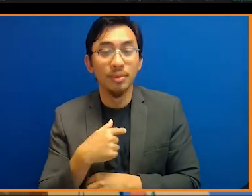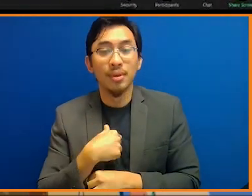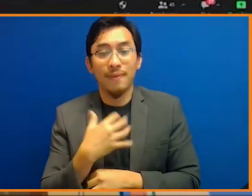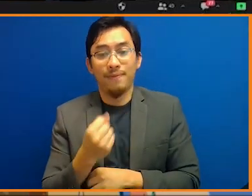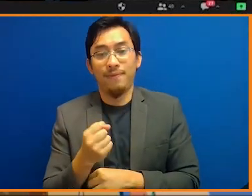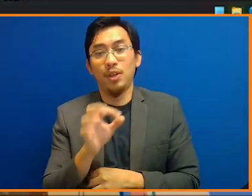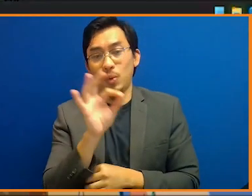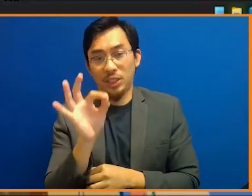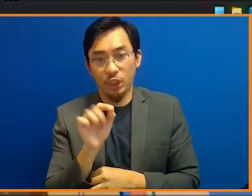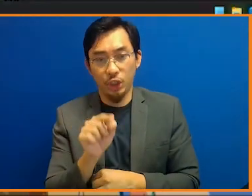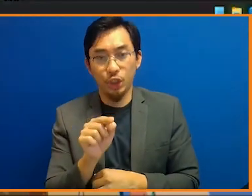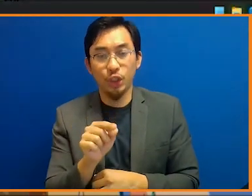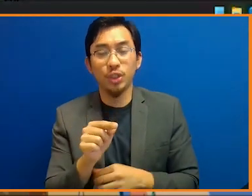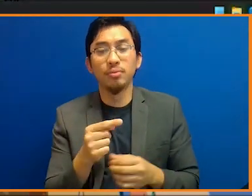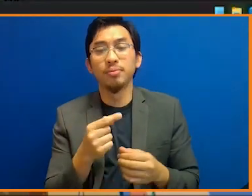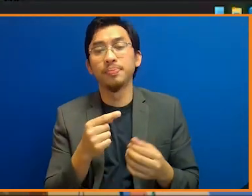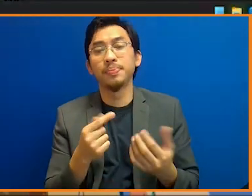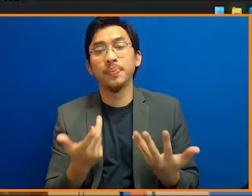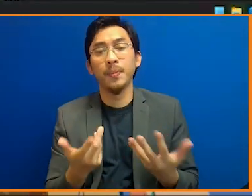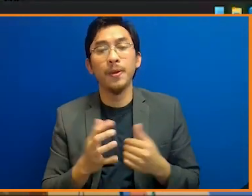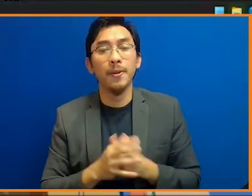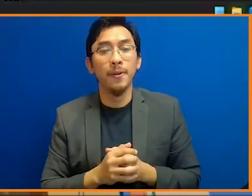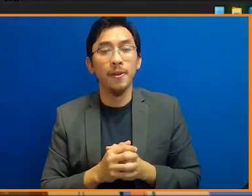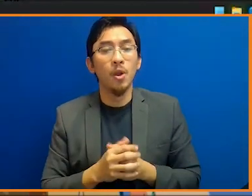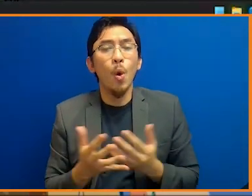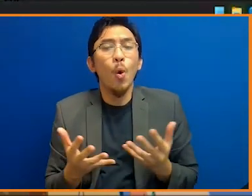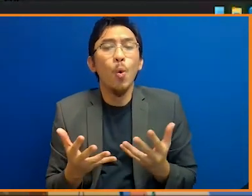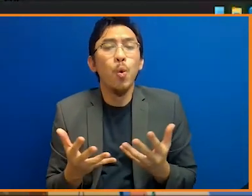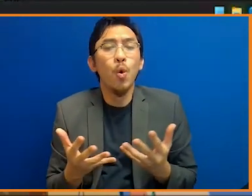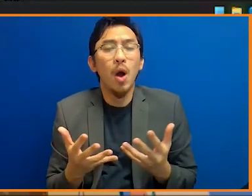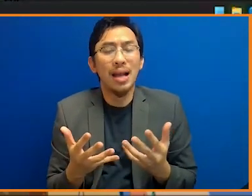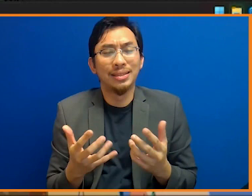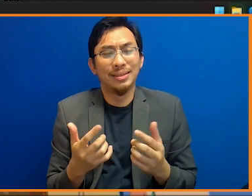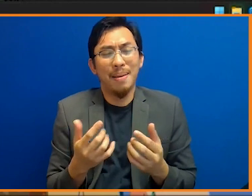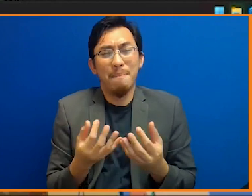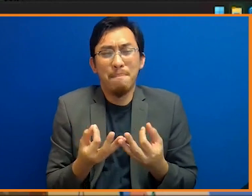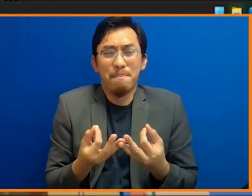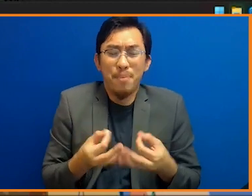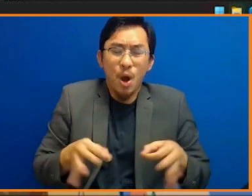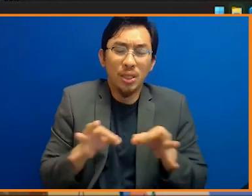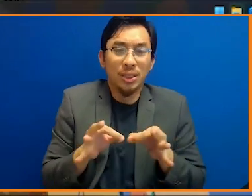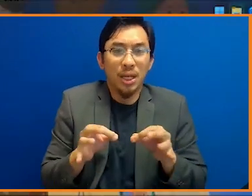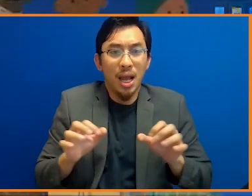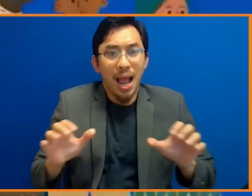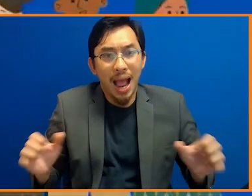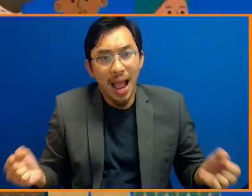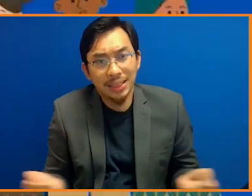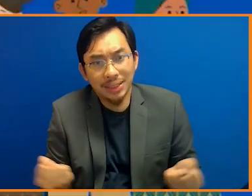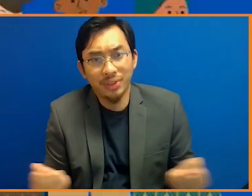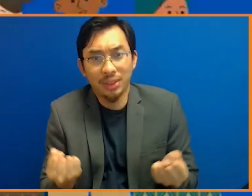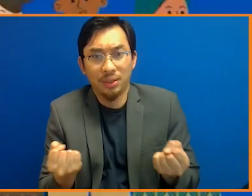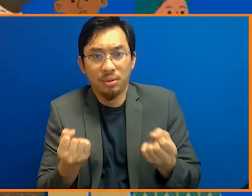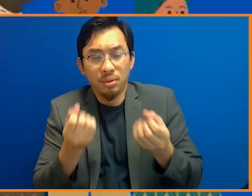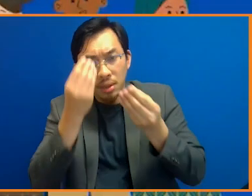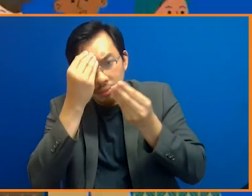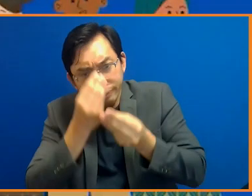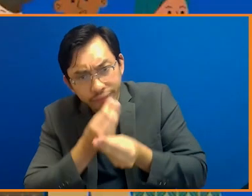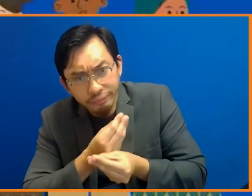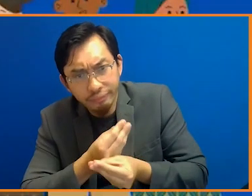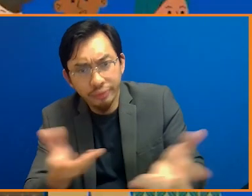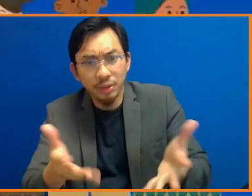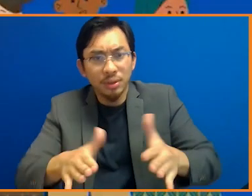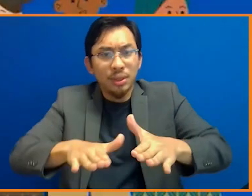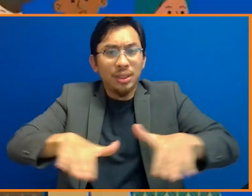you I want to ask a question for you regarding these matters. What is the key action that Japan do to give a